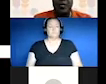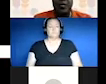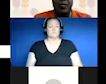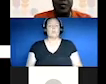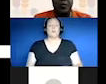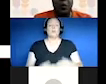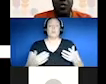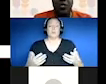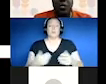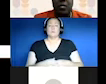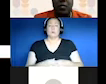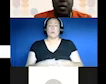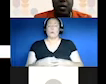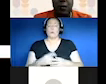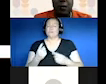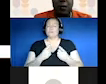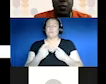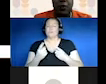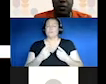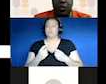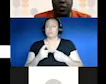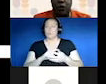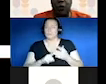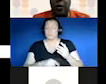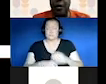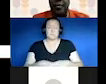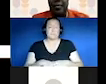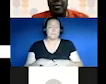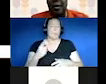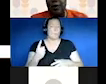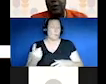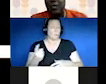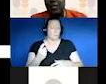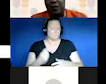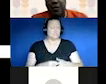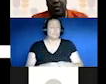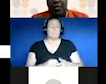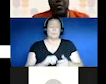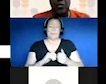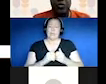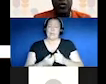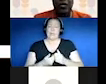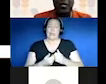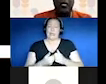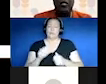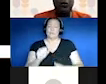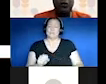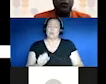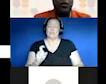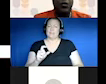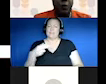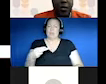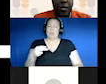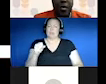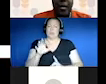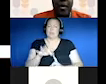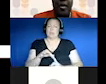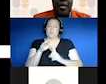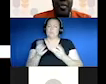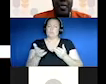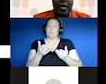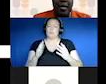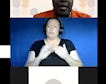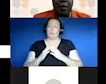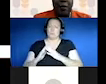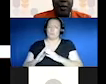So we were asked a series of questions, and one of the questions that we were asked is, how does South Phoenix Healthy Start uniquely serve our community?